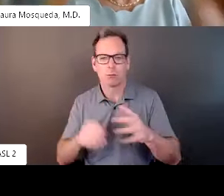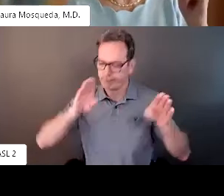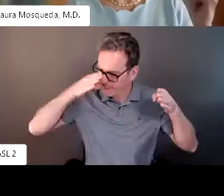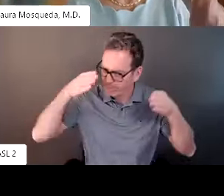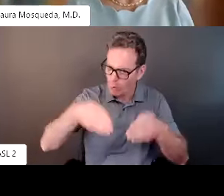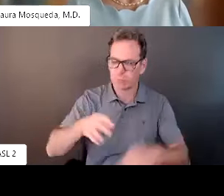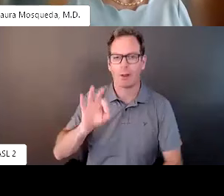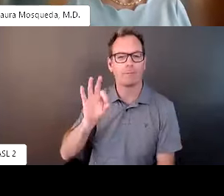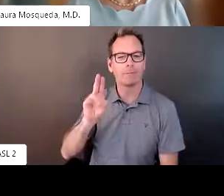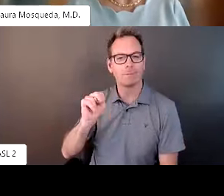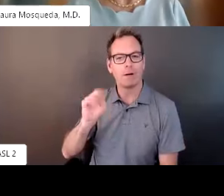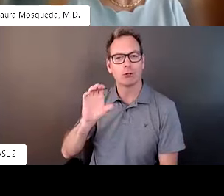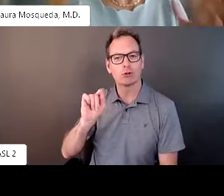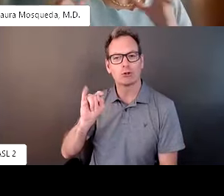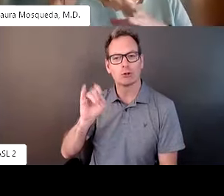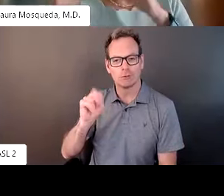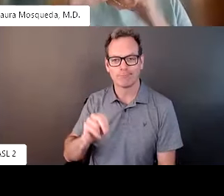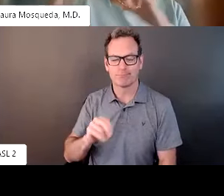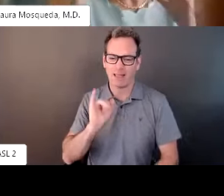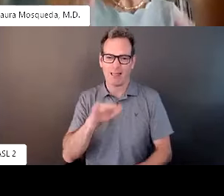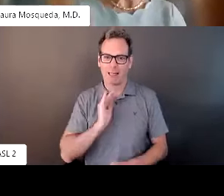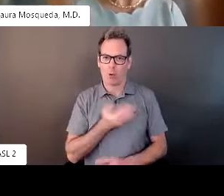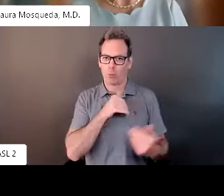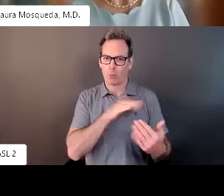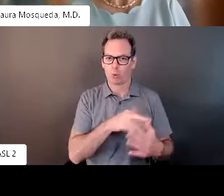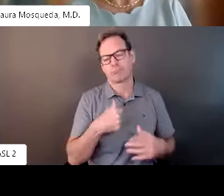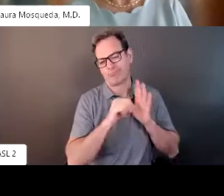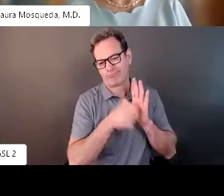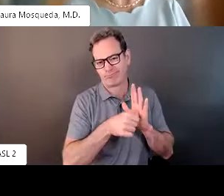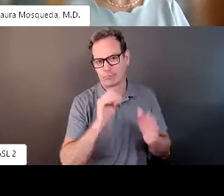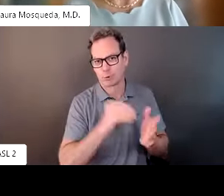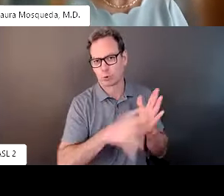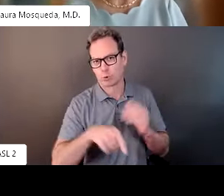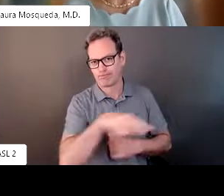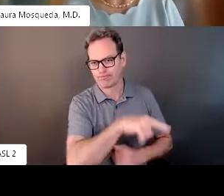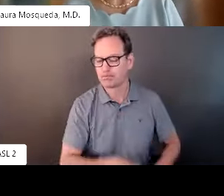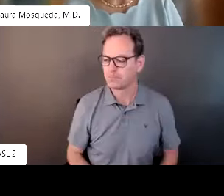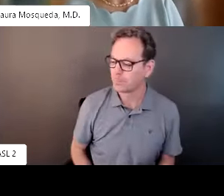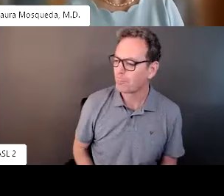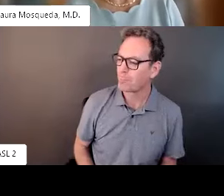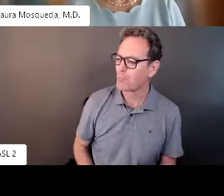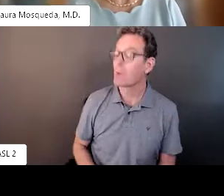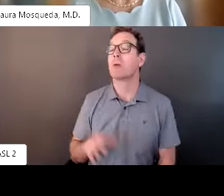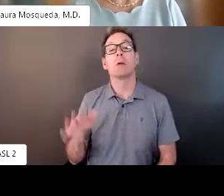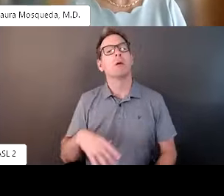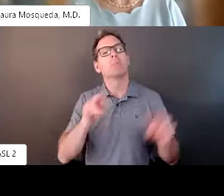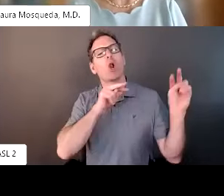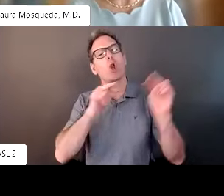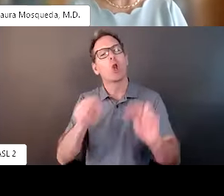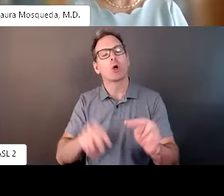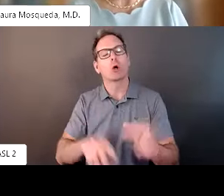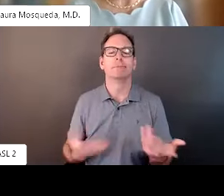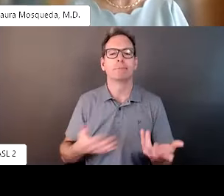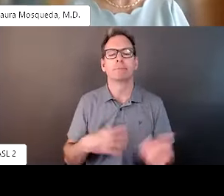I just would like to remind you that there's two kind of easy ways that we look at function. One is called the